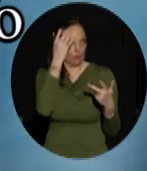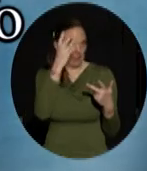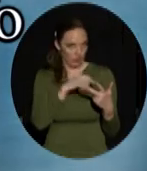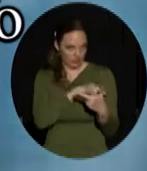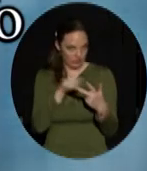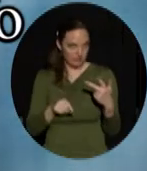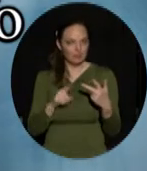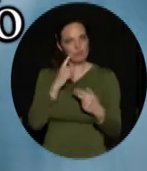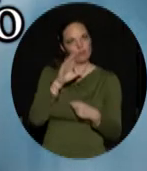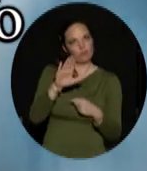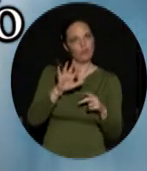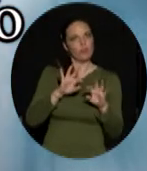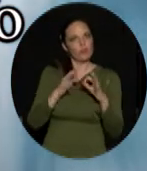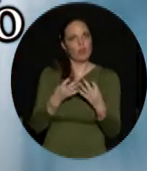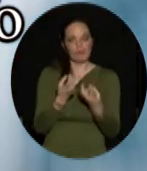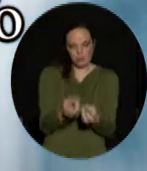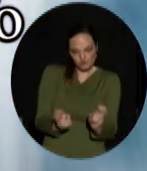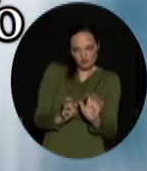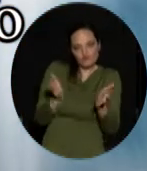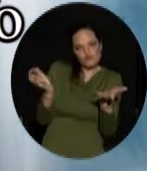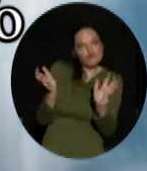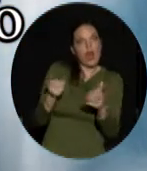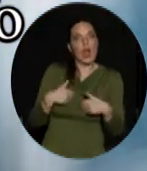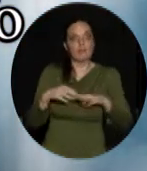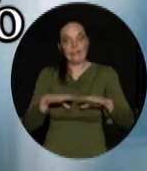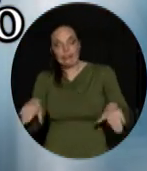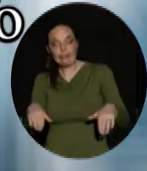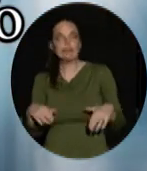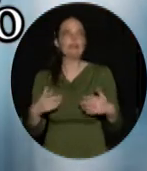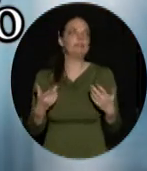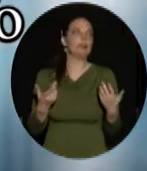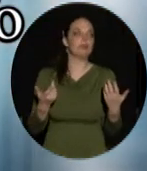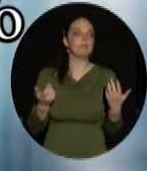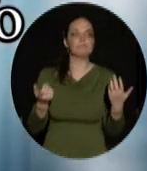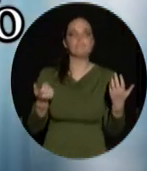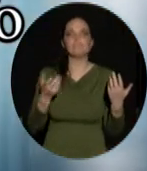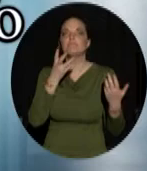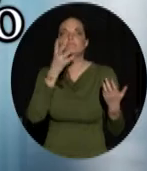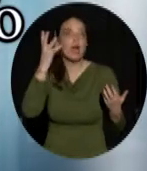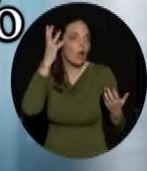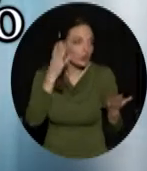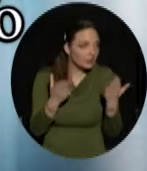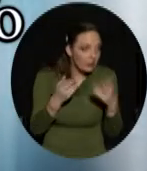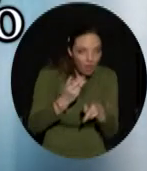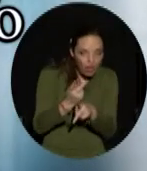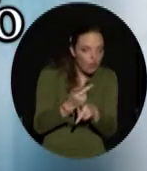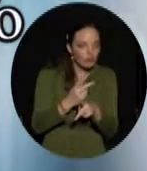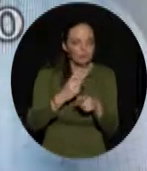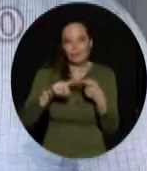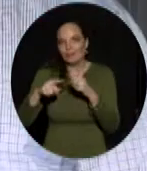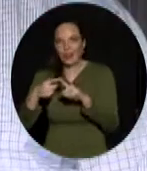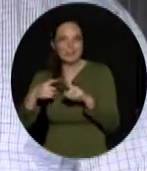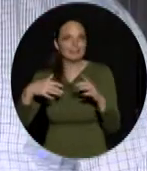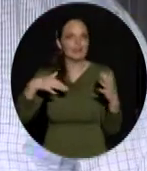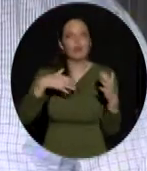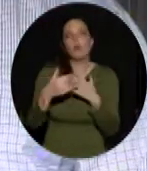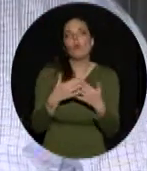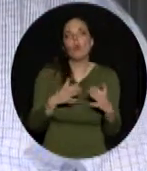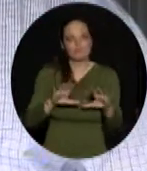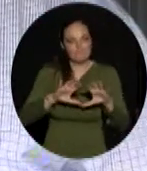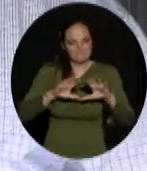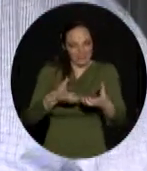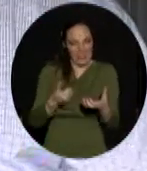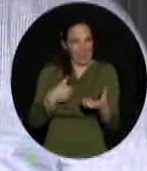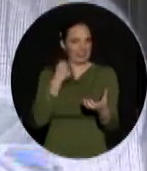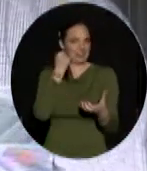family, sit down and talk. If you have children, if you have maybe your parents around, friends, neighbors, things like that, have an idea